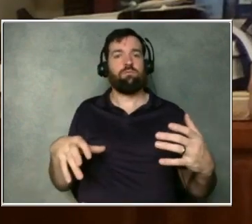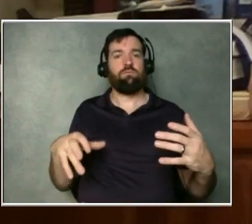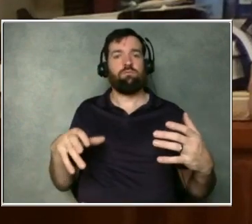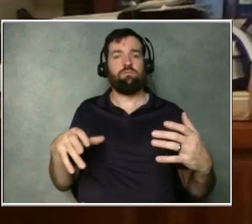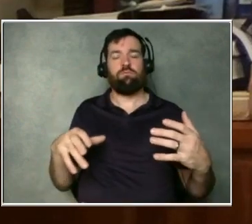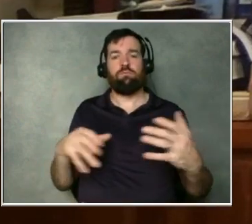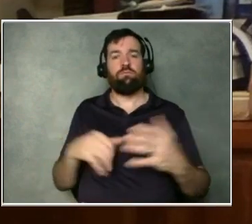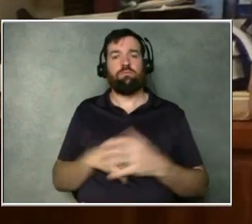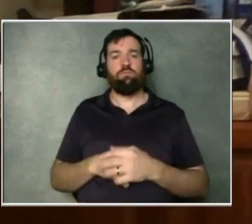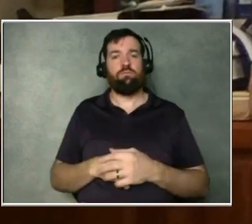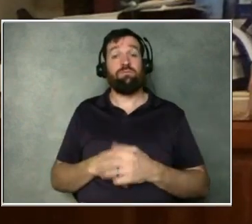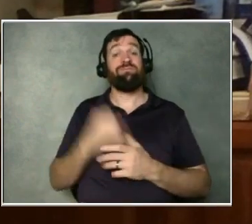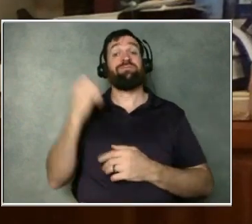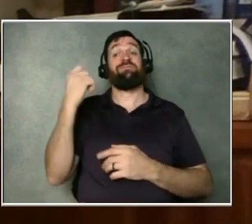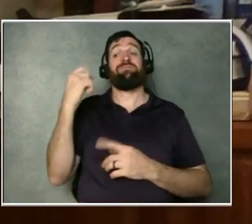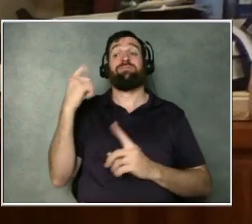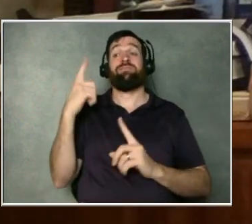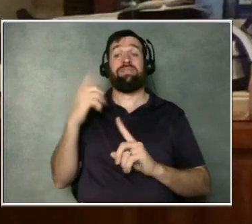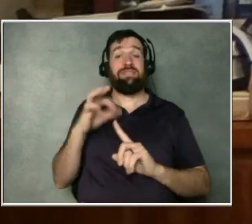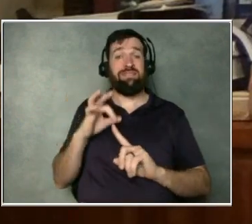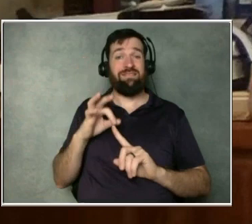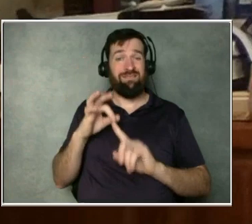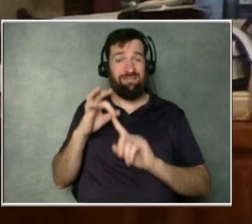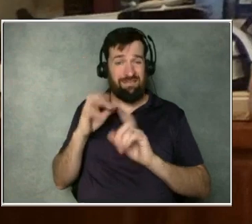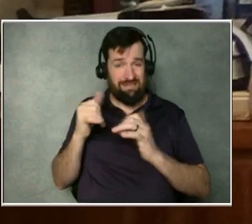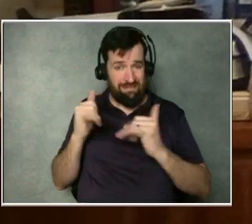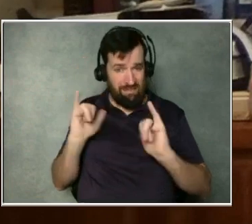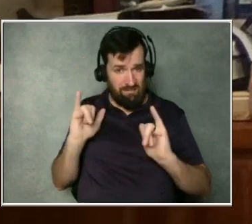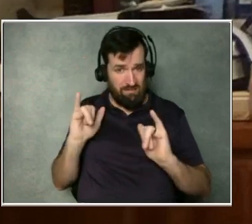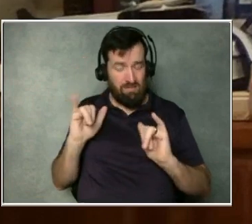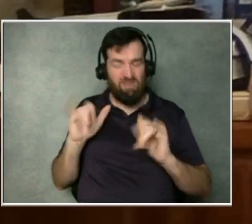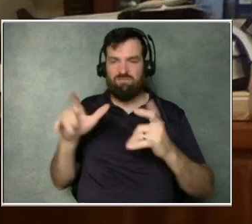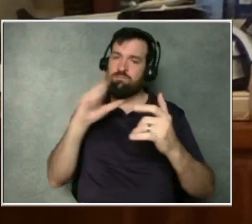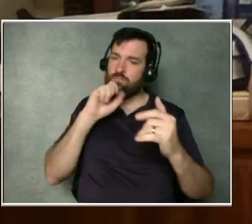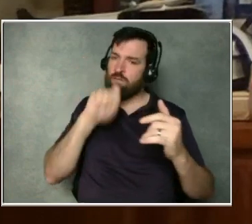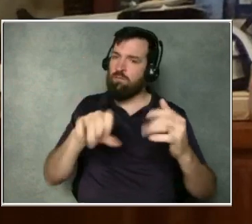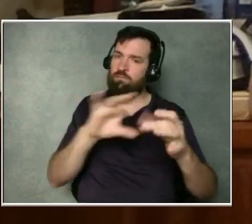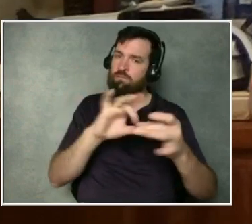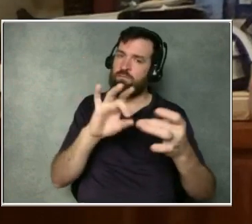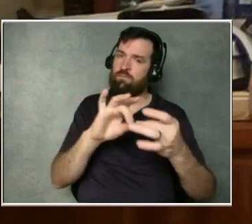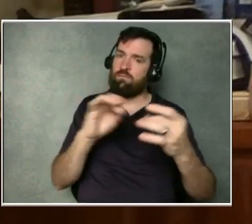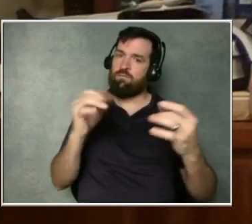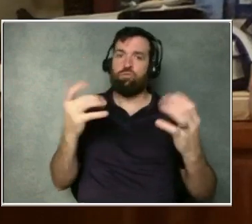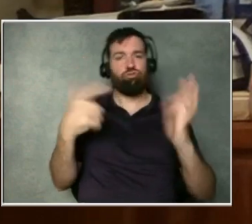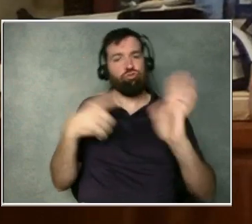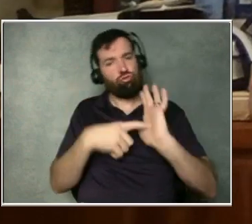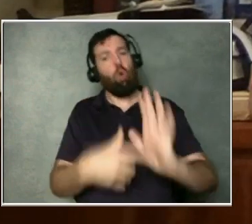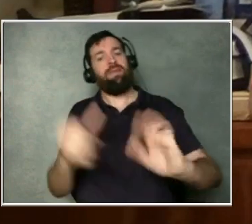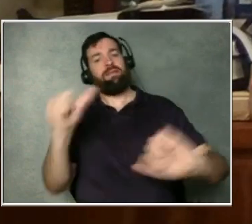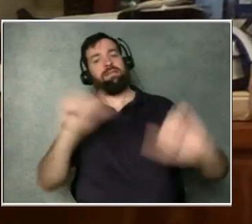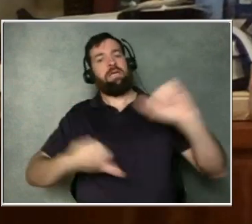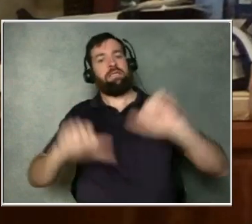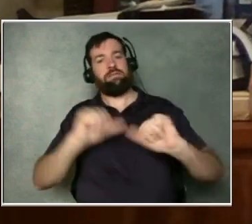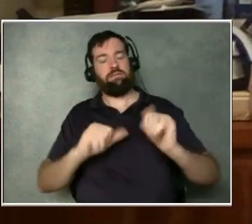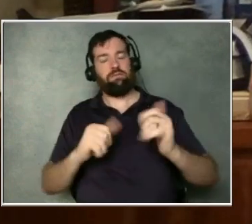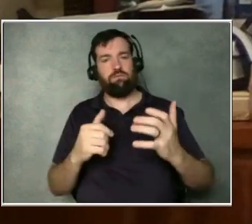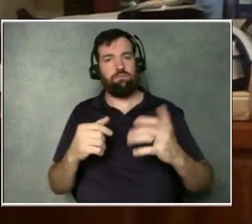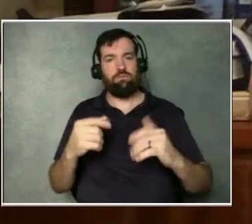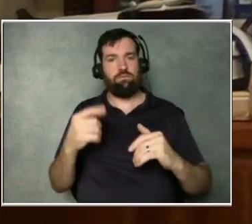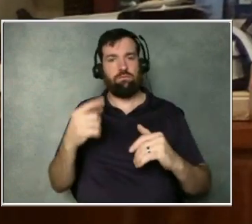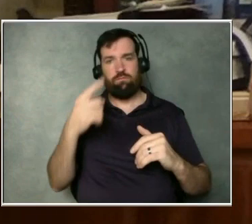measure. And yet, and that's why I love that you say in this show, show me the science, because